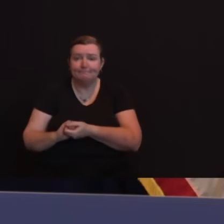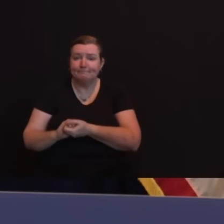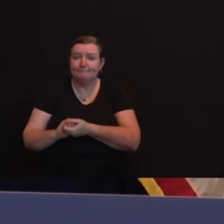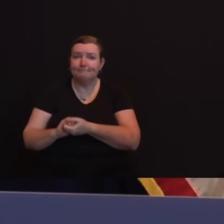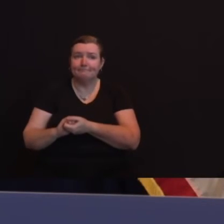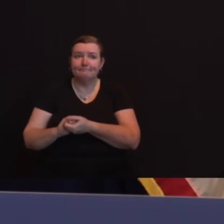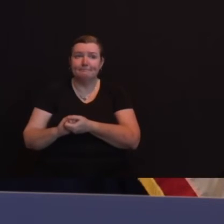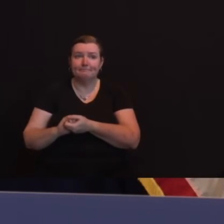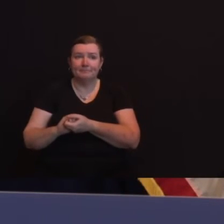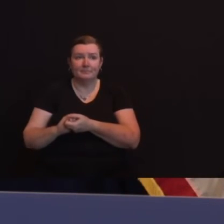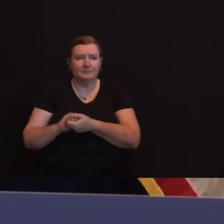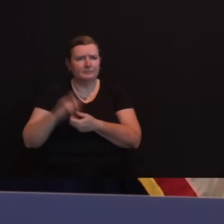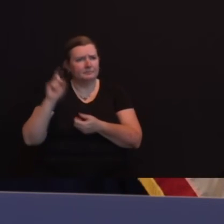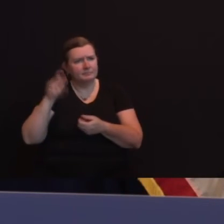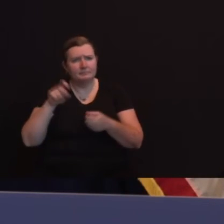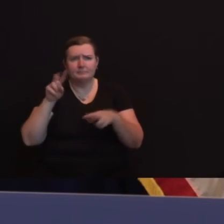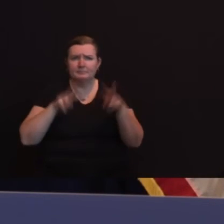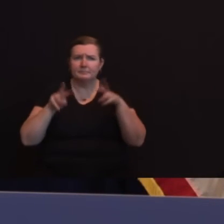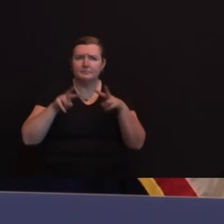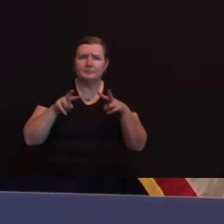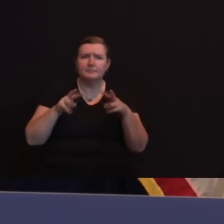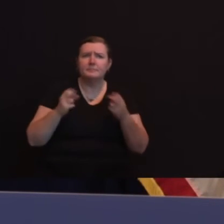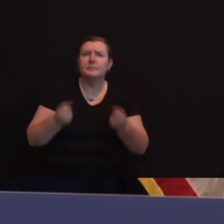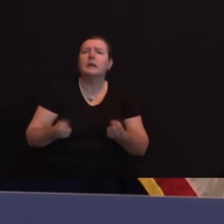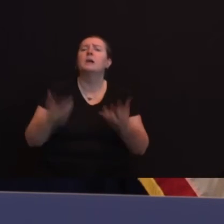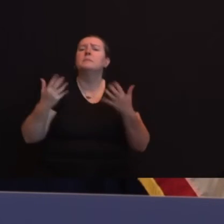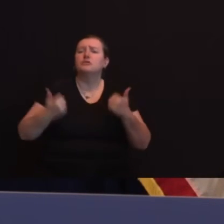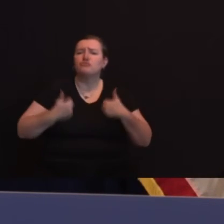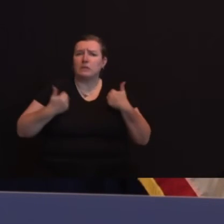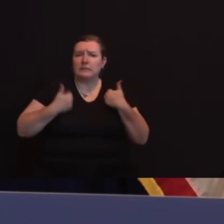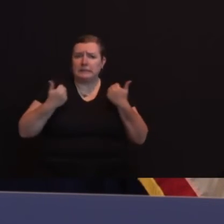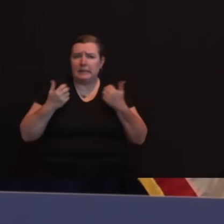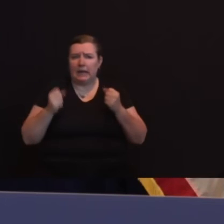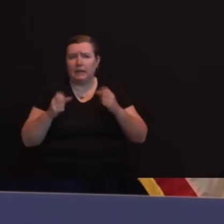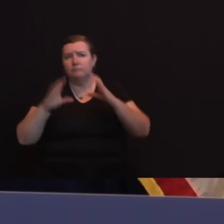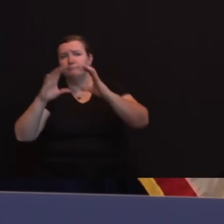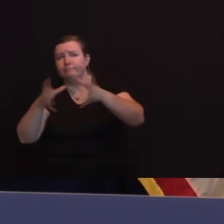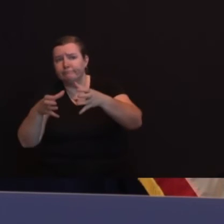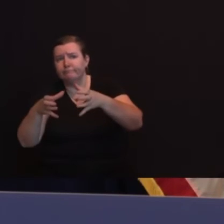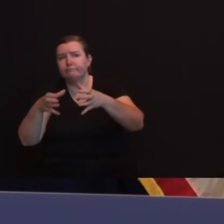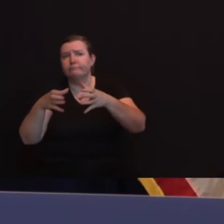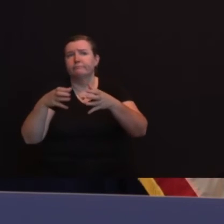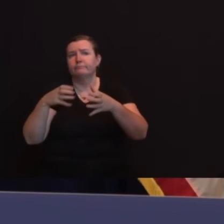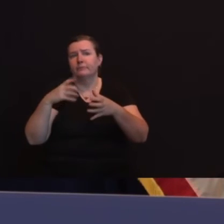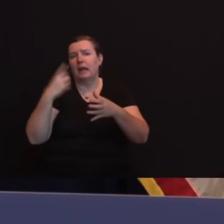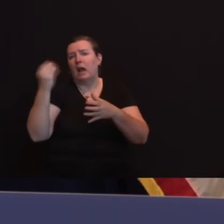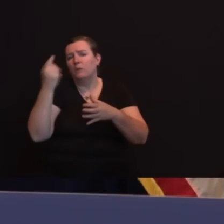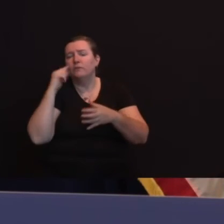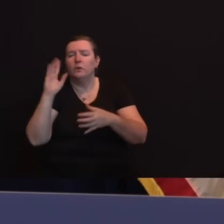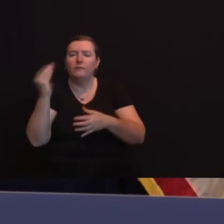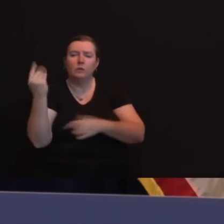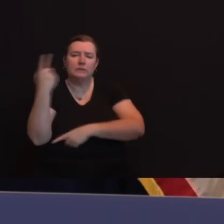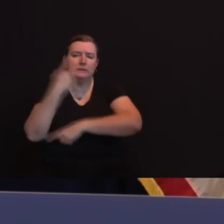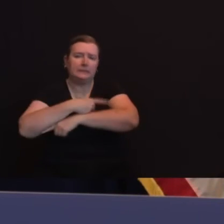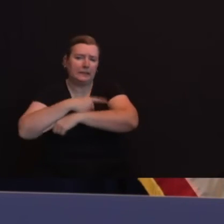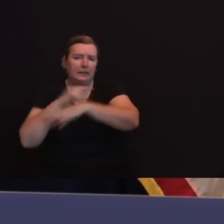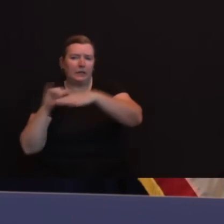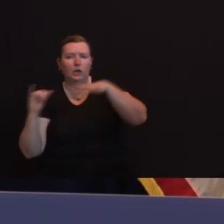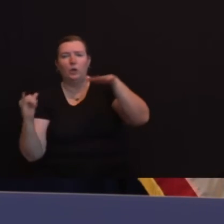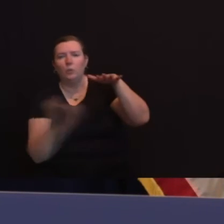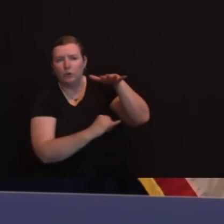many residents can be cohorted for a 14-day quarantine period based on their current census and their